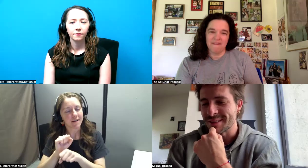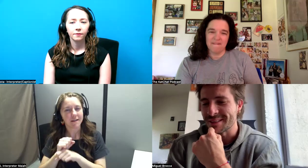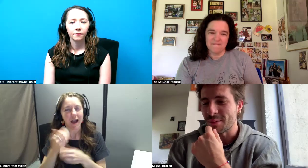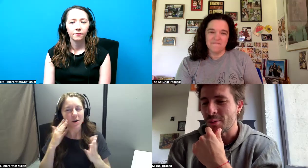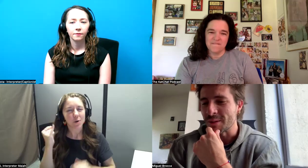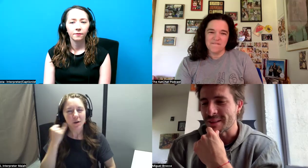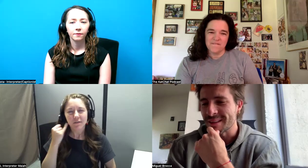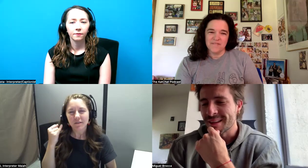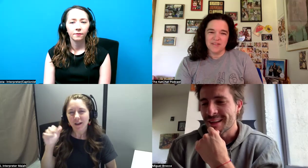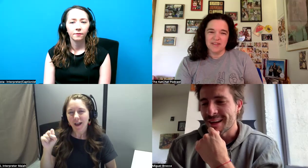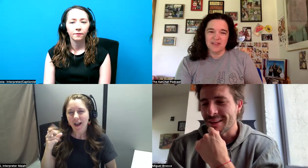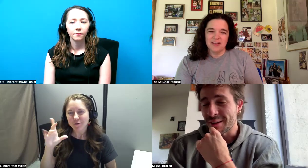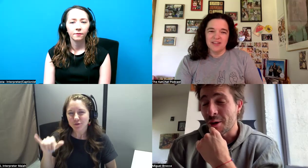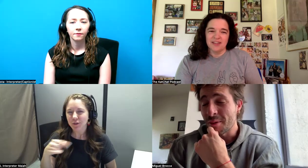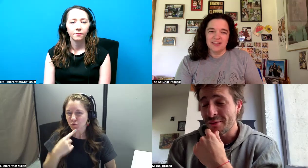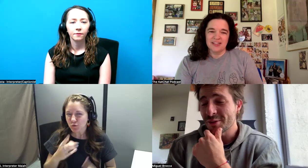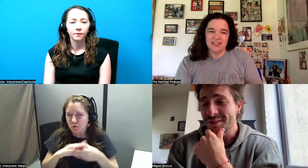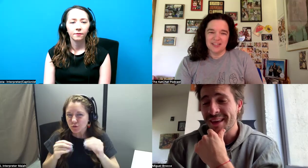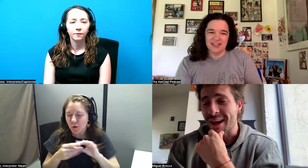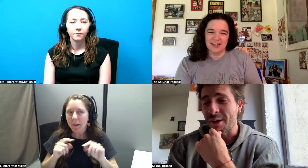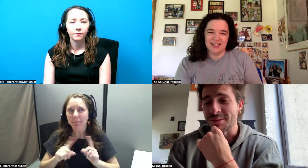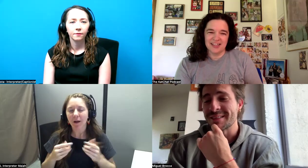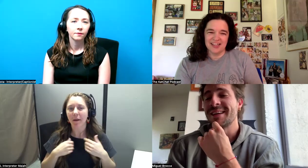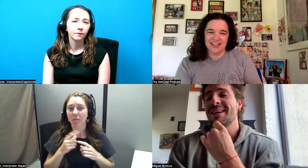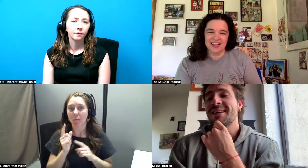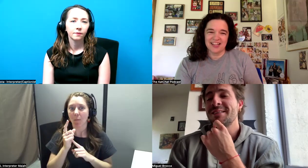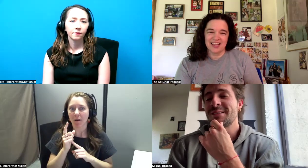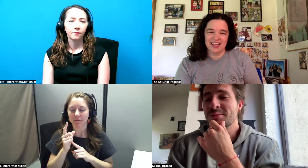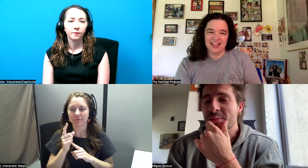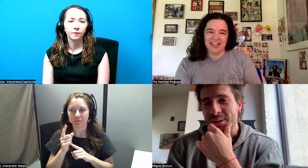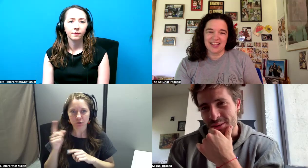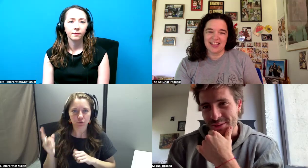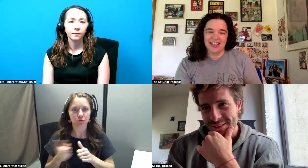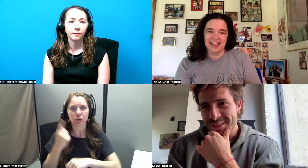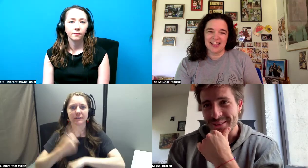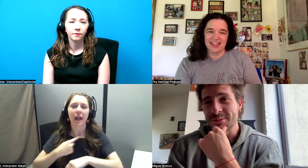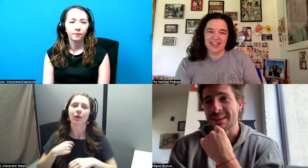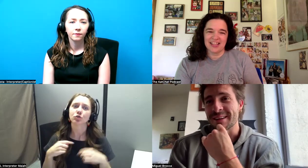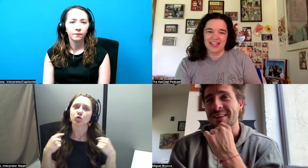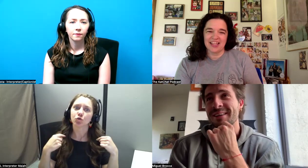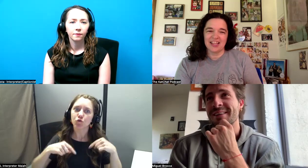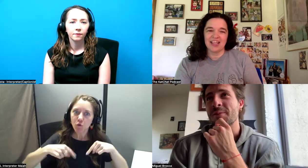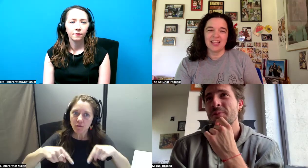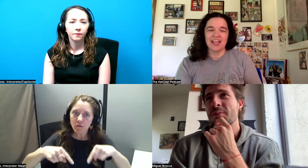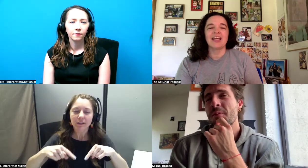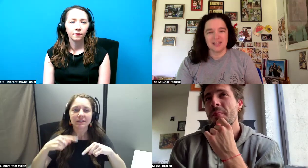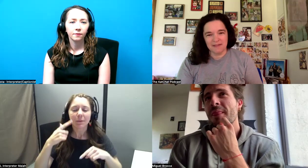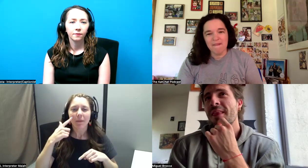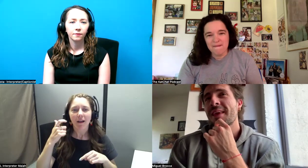there was this moment, like on my first day, I was super nervous because it was like